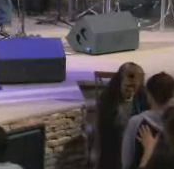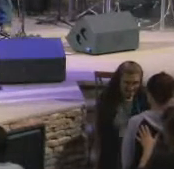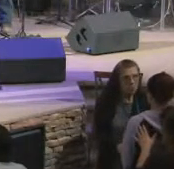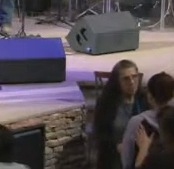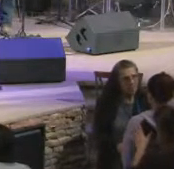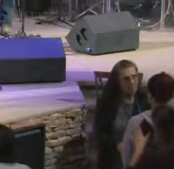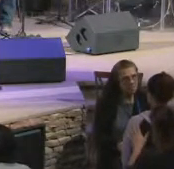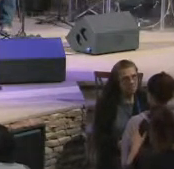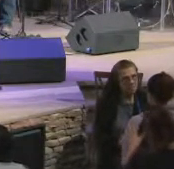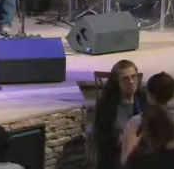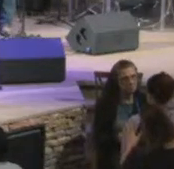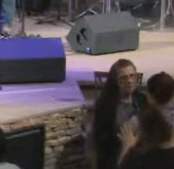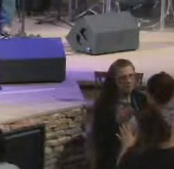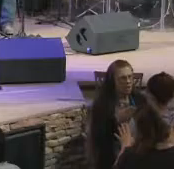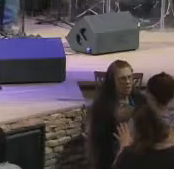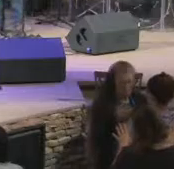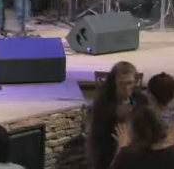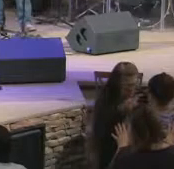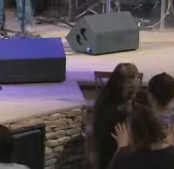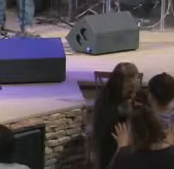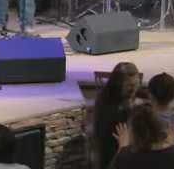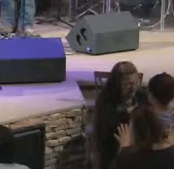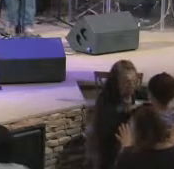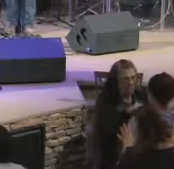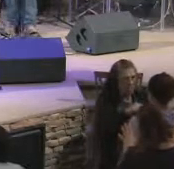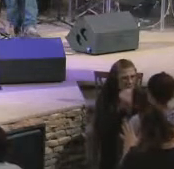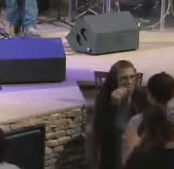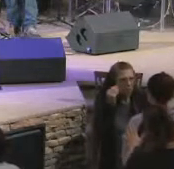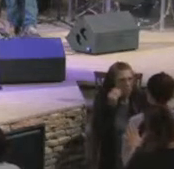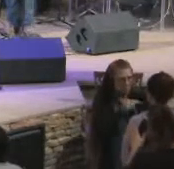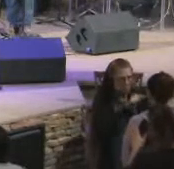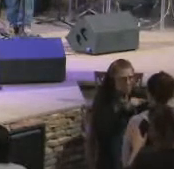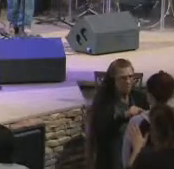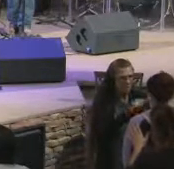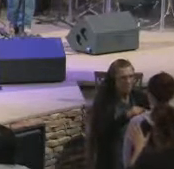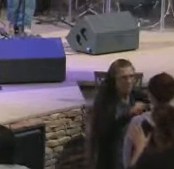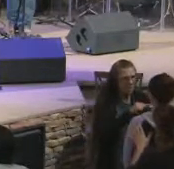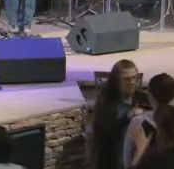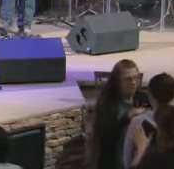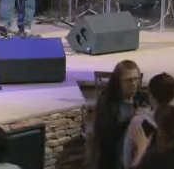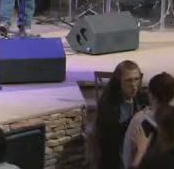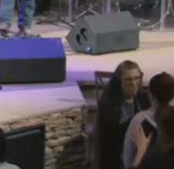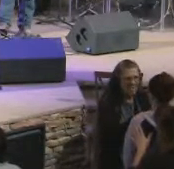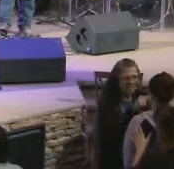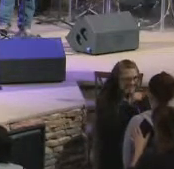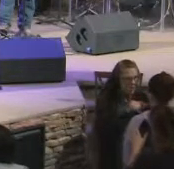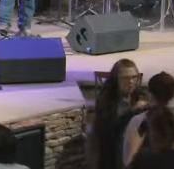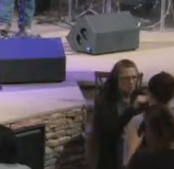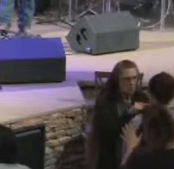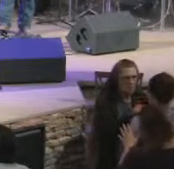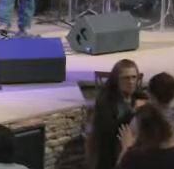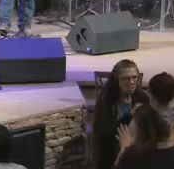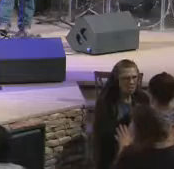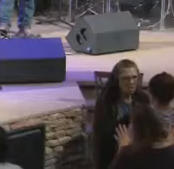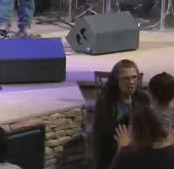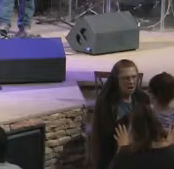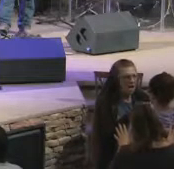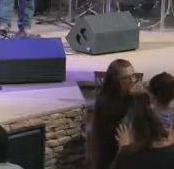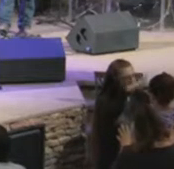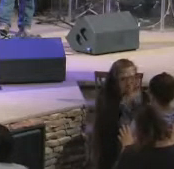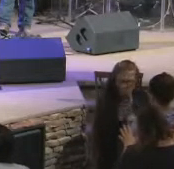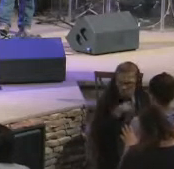something in their minds. There's a thing that they're dealing with, and you have given them a word of confidence, Lord God. It is a true word, and that, Father, this